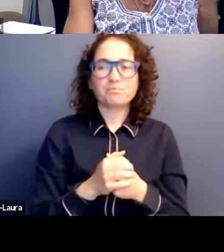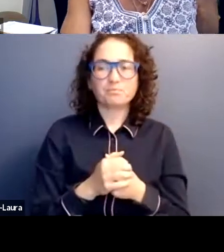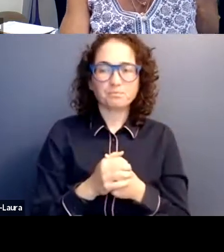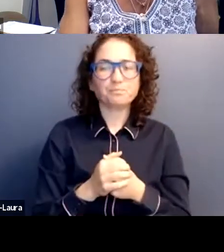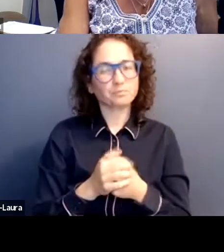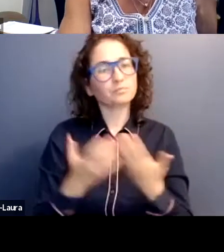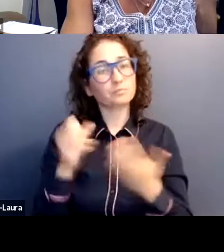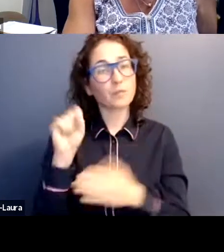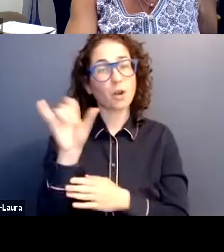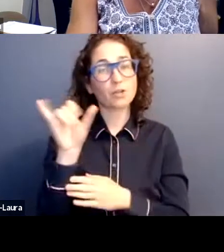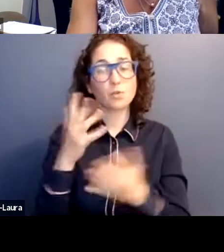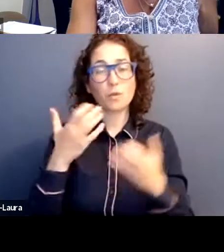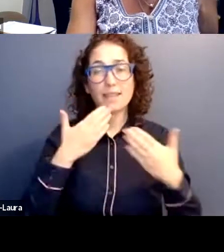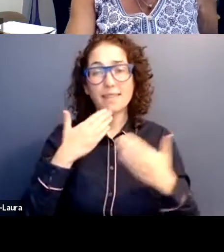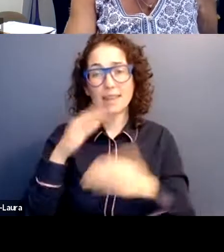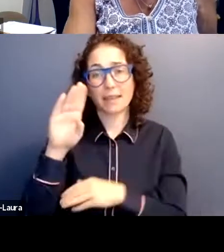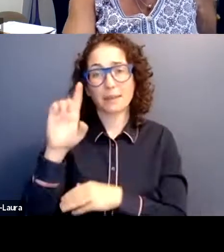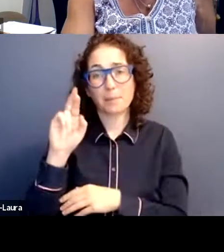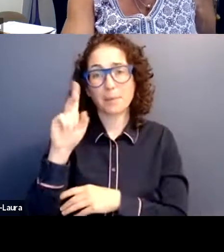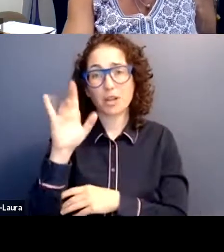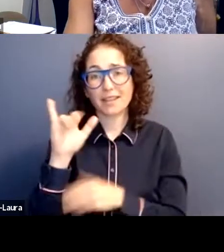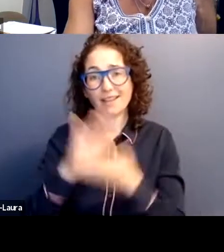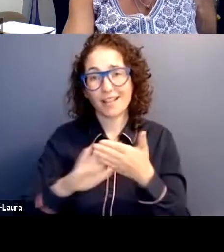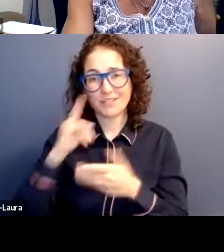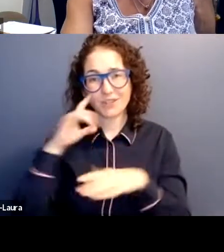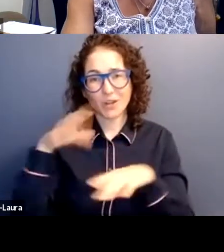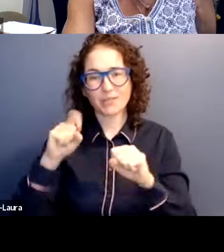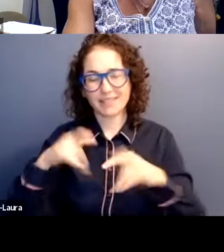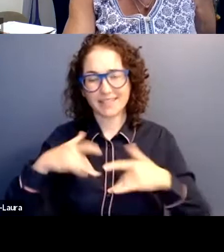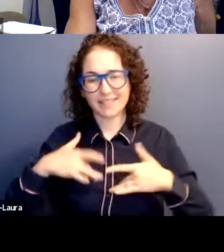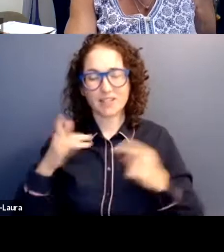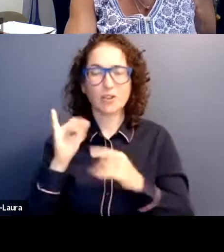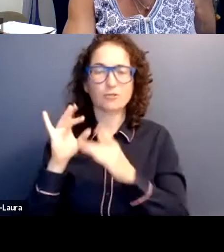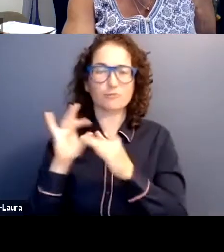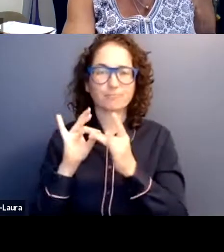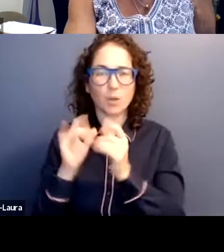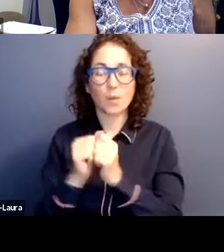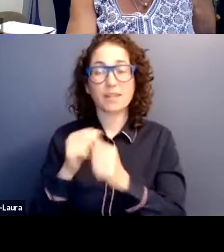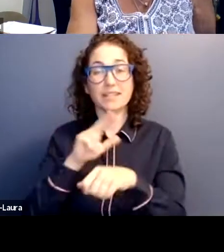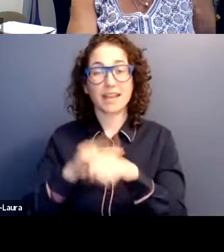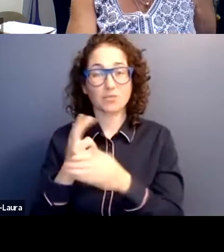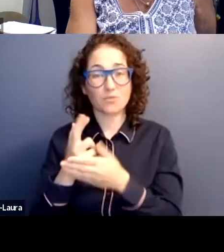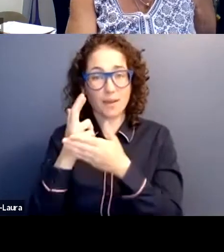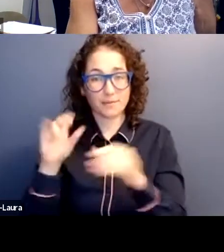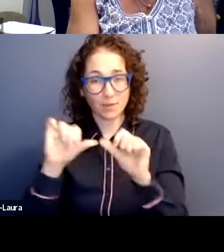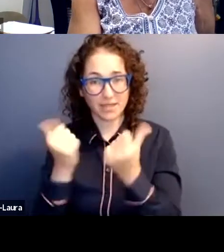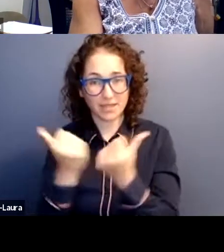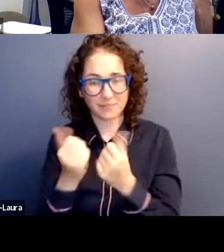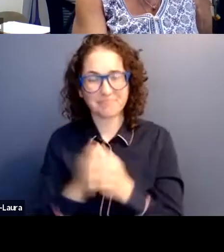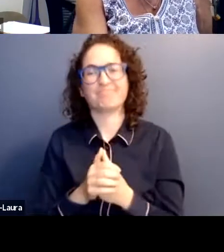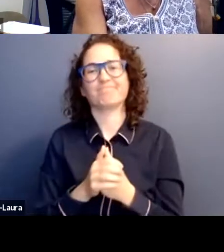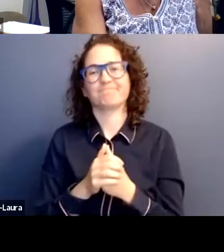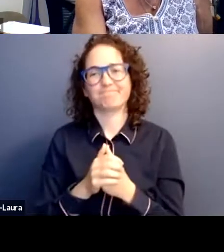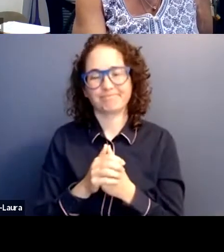we would also like to thank Berkeley College for hosting this event and collaborating with the National Rehabilitation Association. It's been a